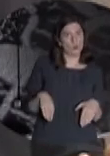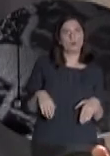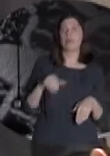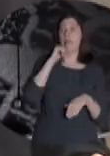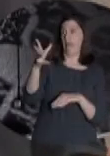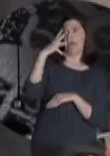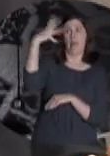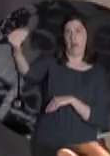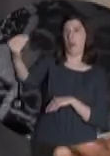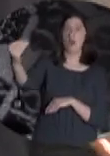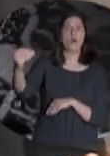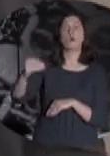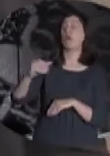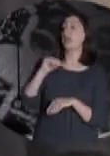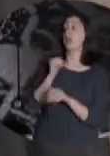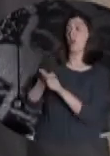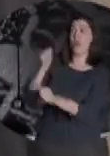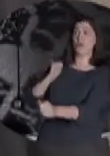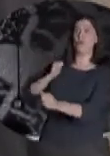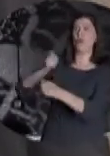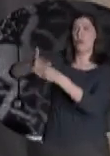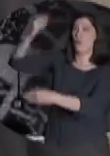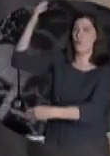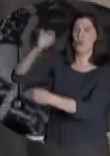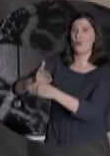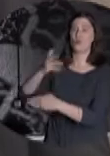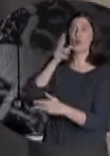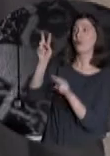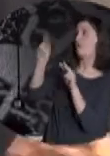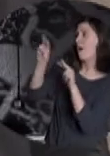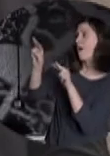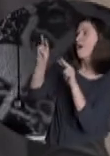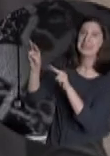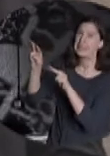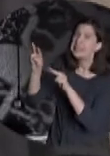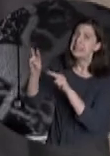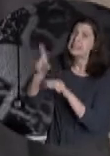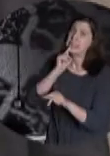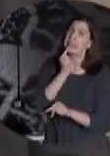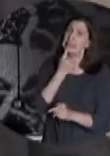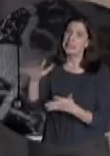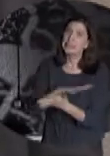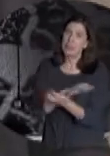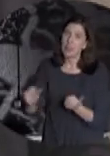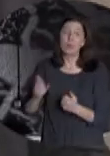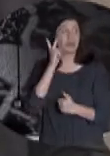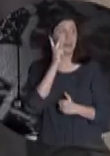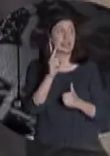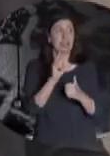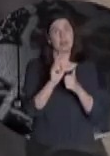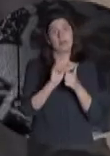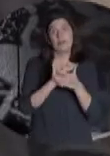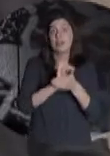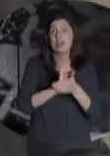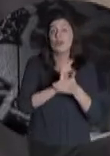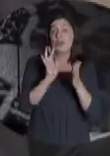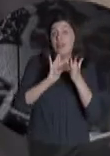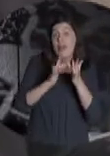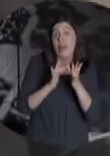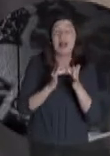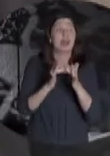and not standing by the windows watching the storm pass by. They can do serious damage. I know we've all seen videos on the internet